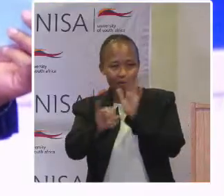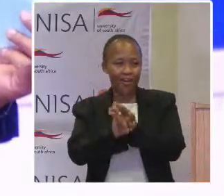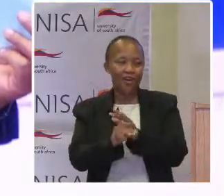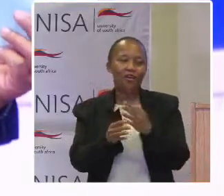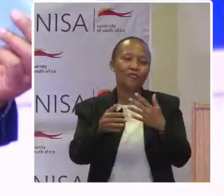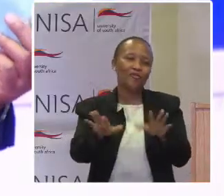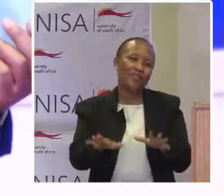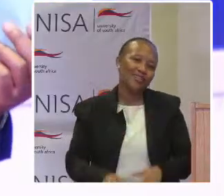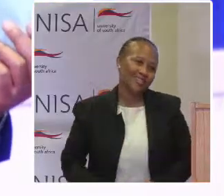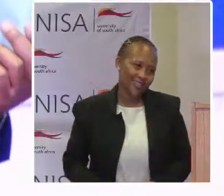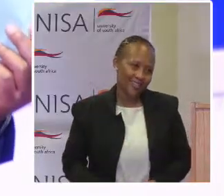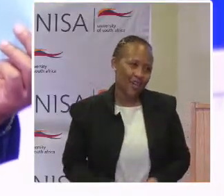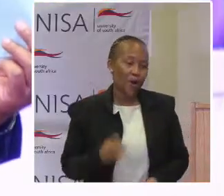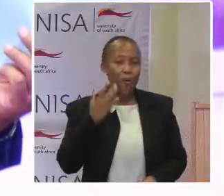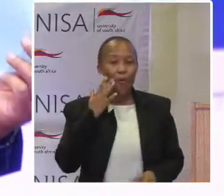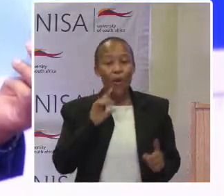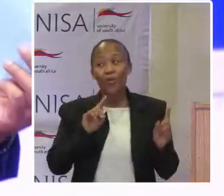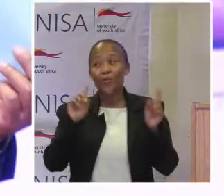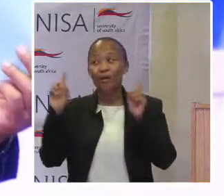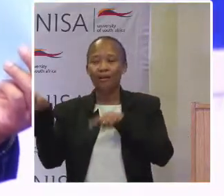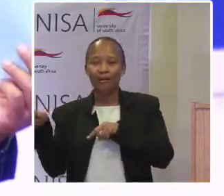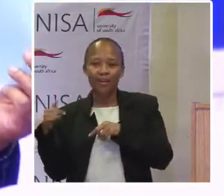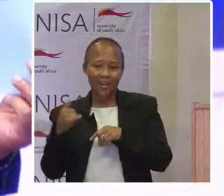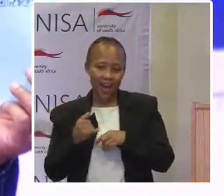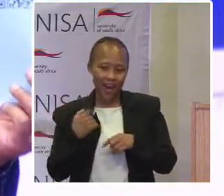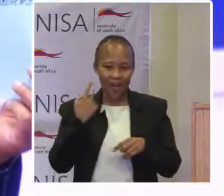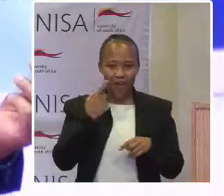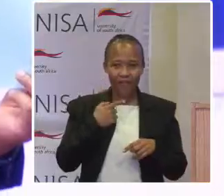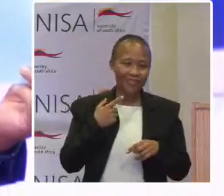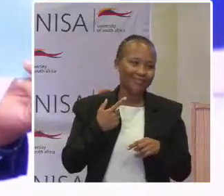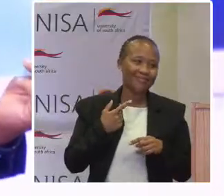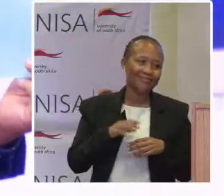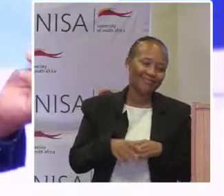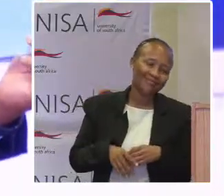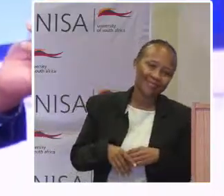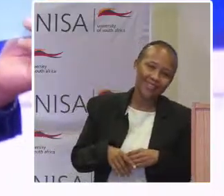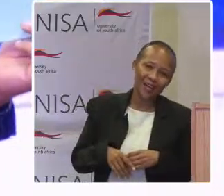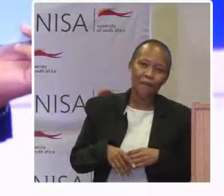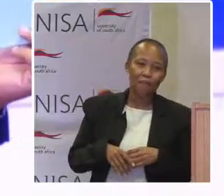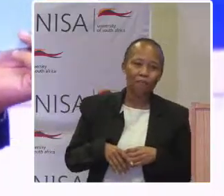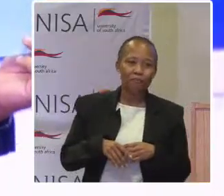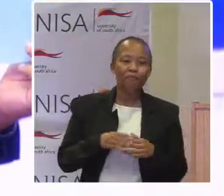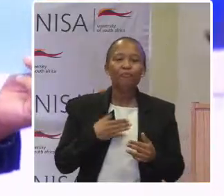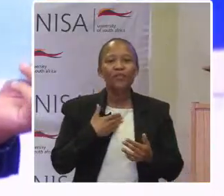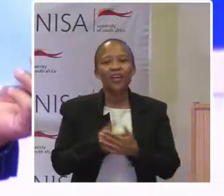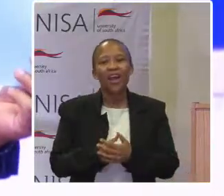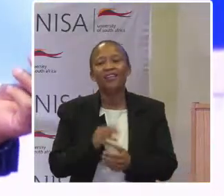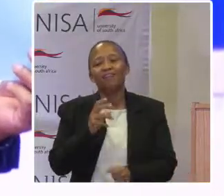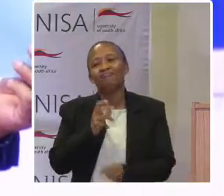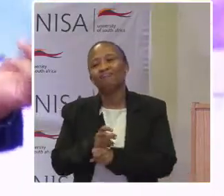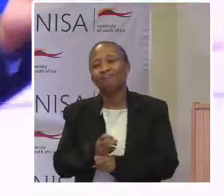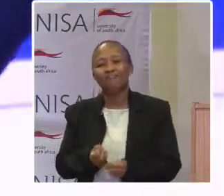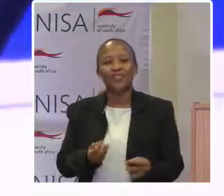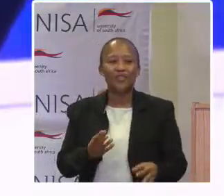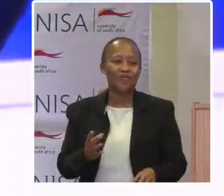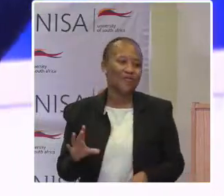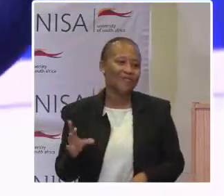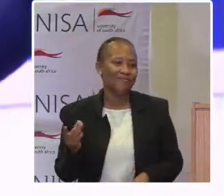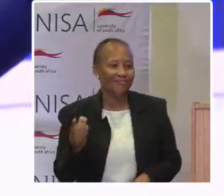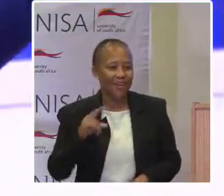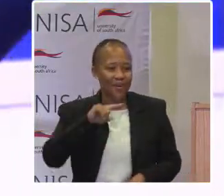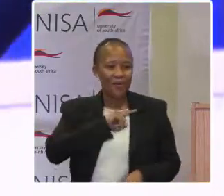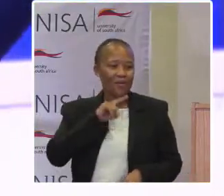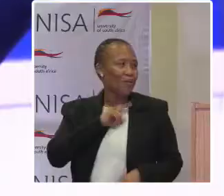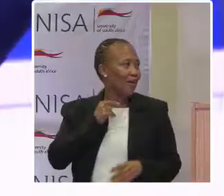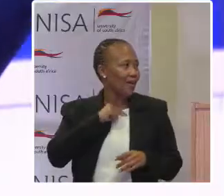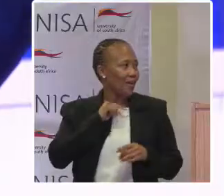picture. When you get there, it will scan your face recognition. It might refuse to give you the steak because you didn't fill